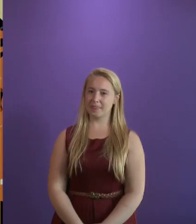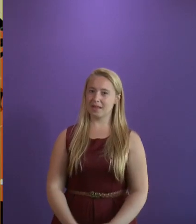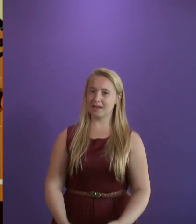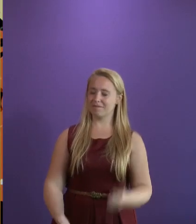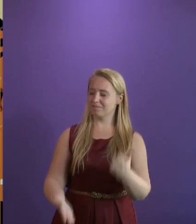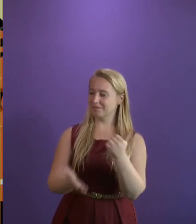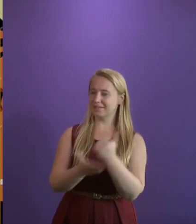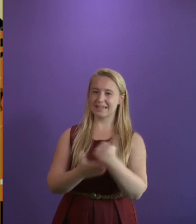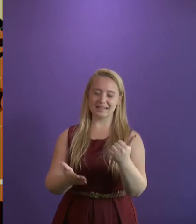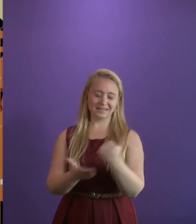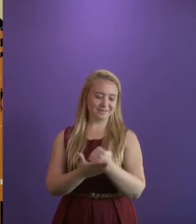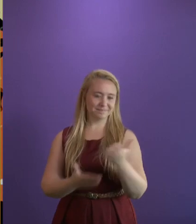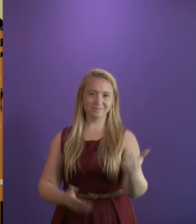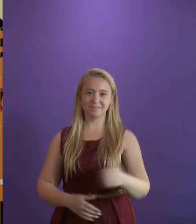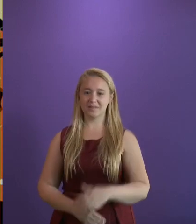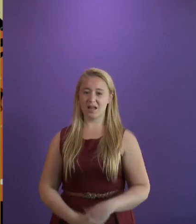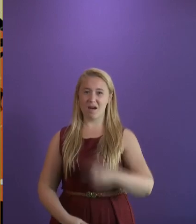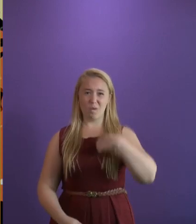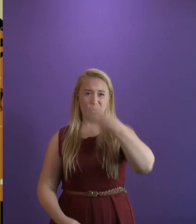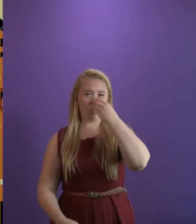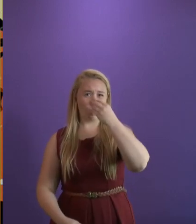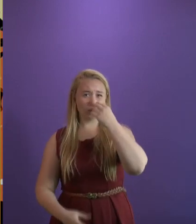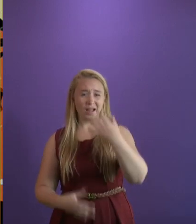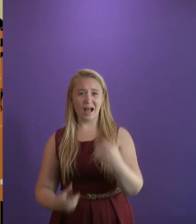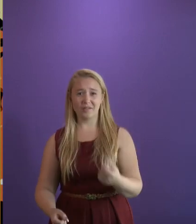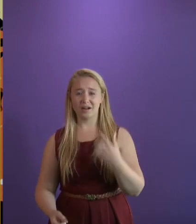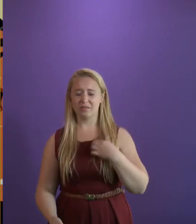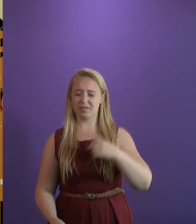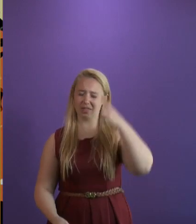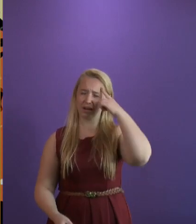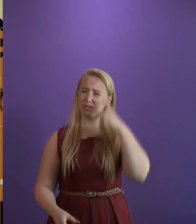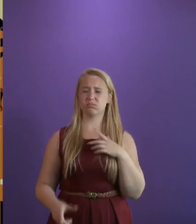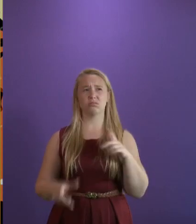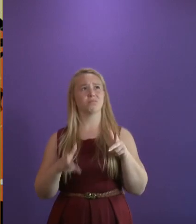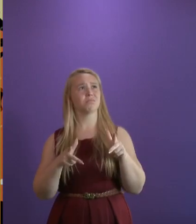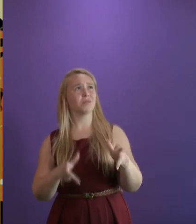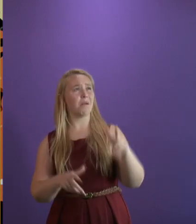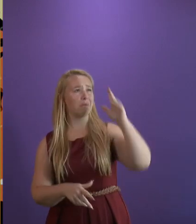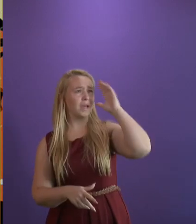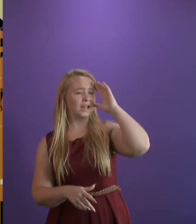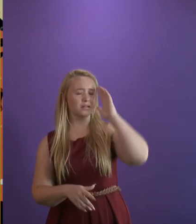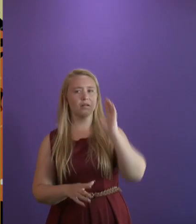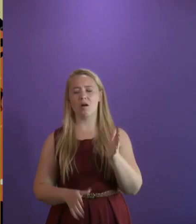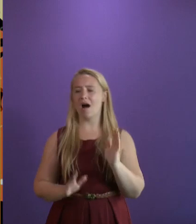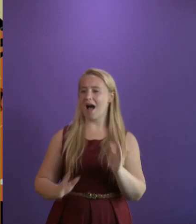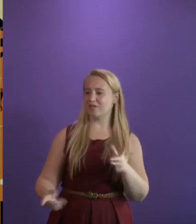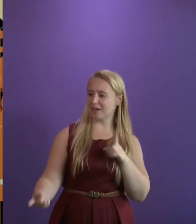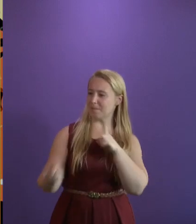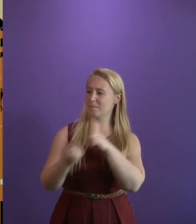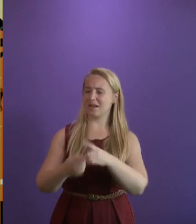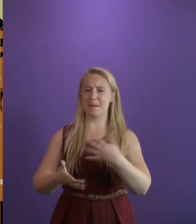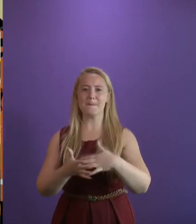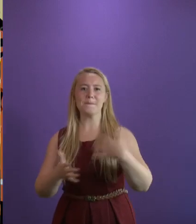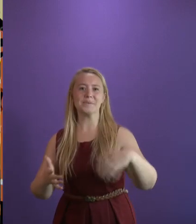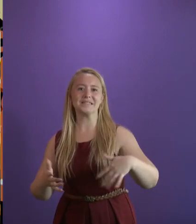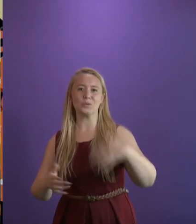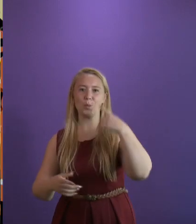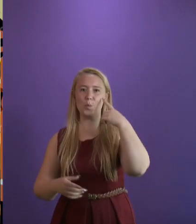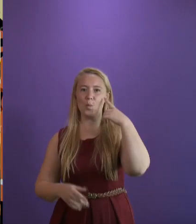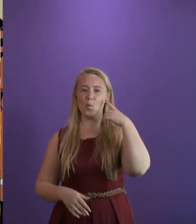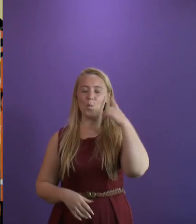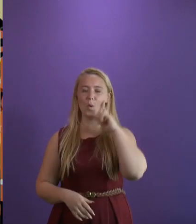Absolutely fantastic. I've got a stinking cold and I could have rolled over and went back to sleep this morning. I thought, no, I've got to go and hang out with some amazing women. So